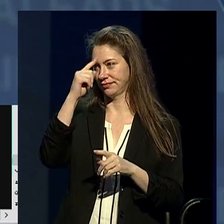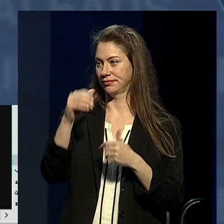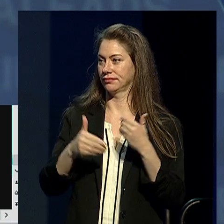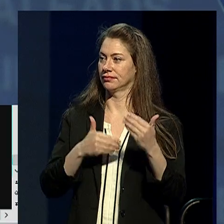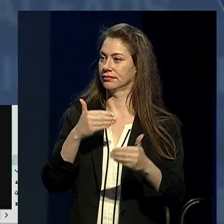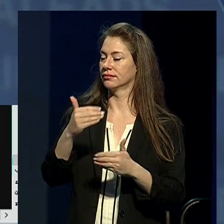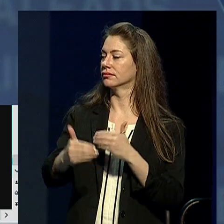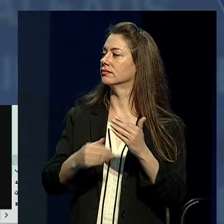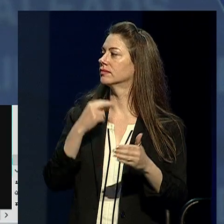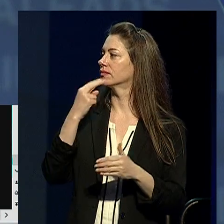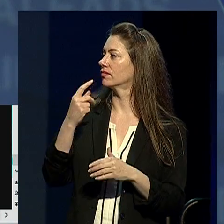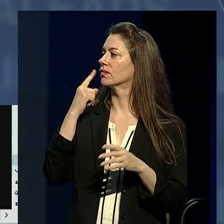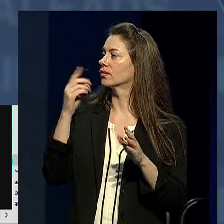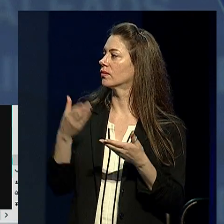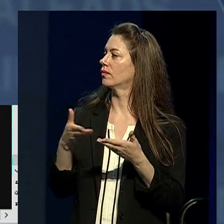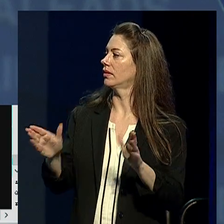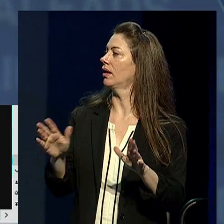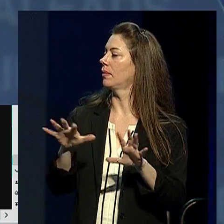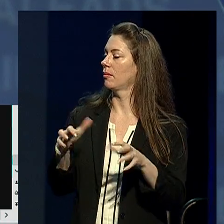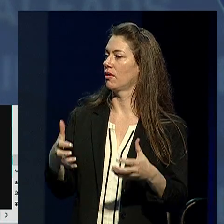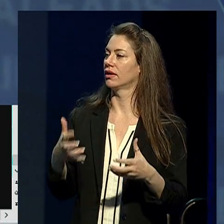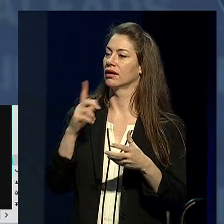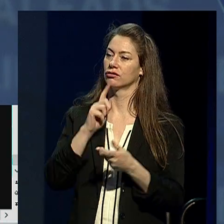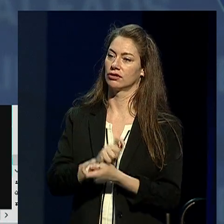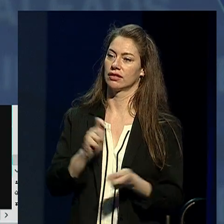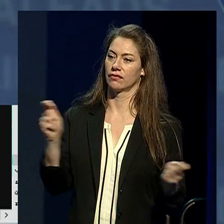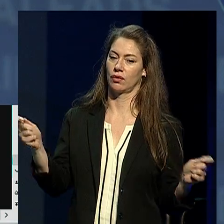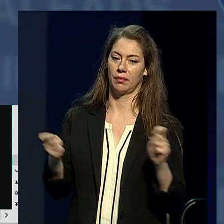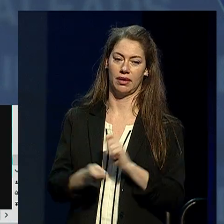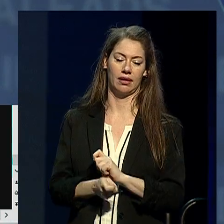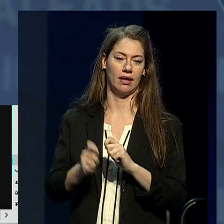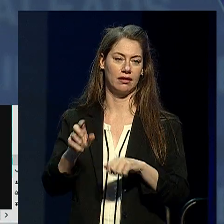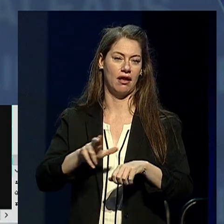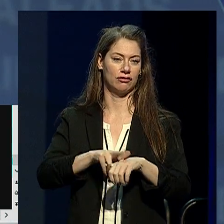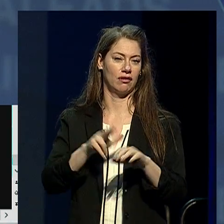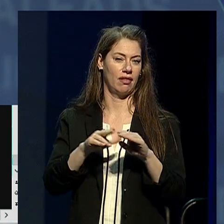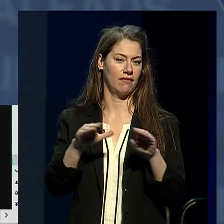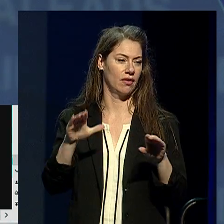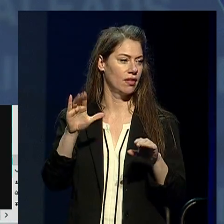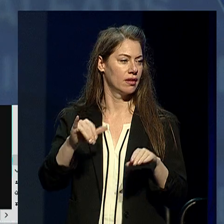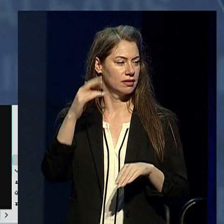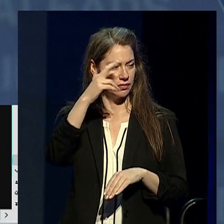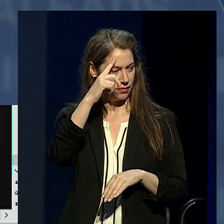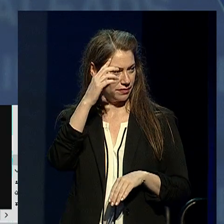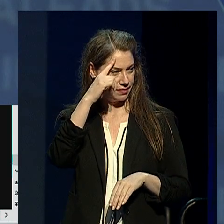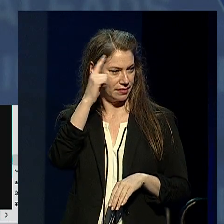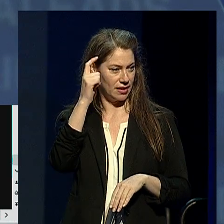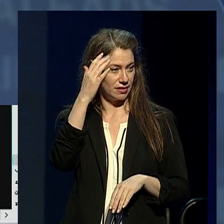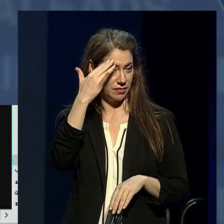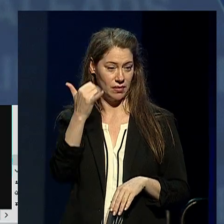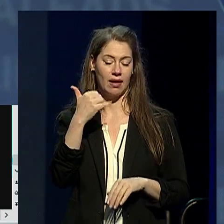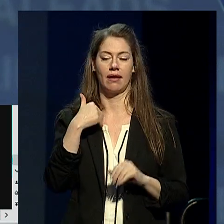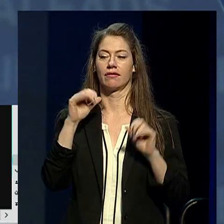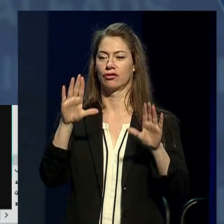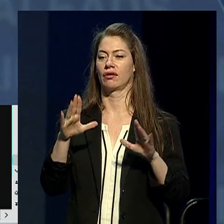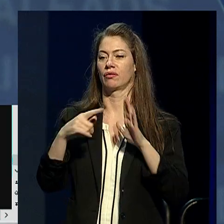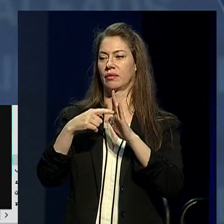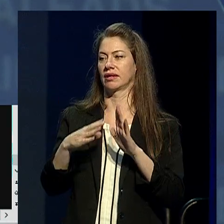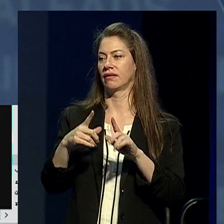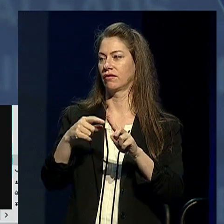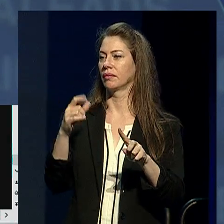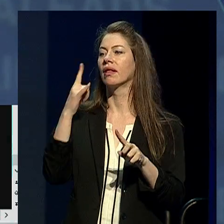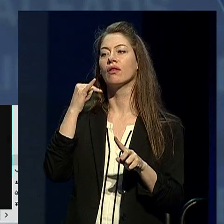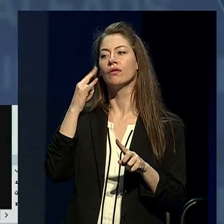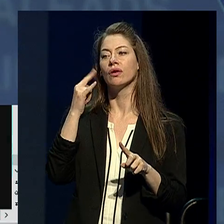progress, a voice for opening up the party and transforming it at a national level. And that's because we have so many great representatives from